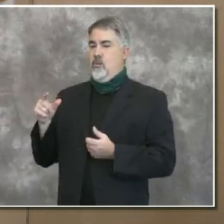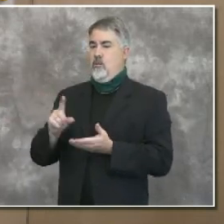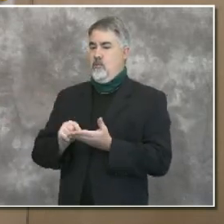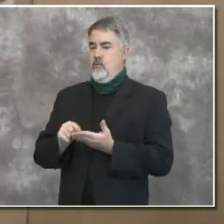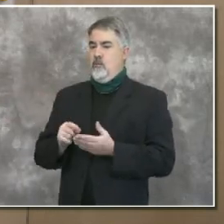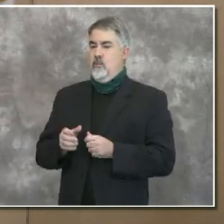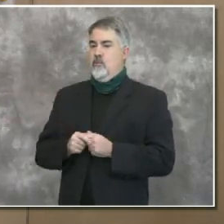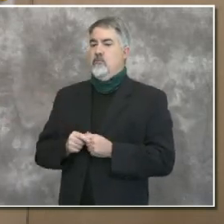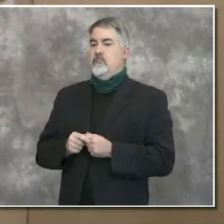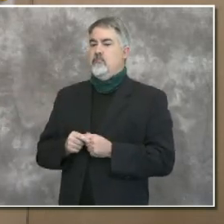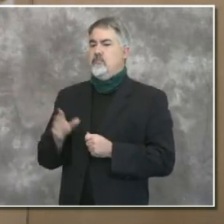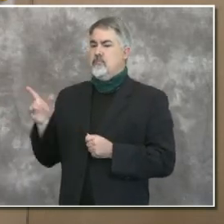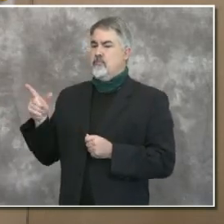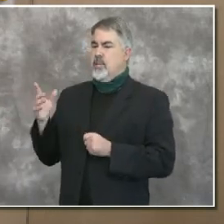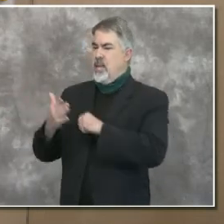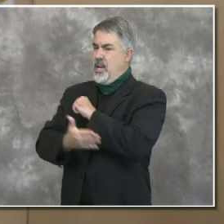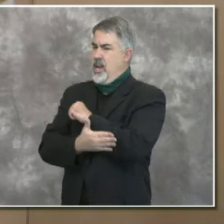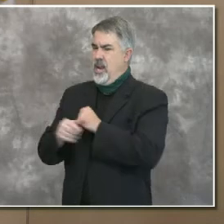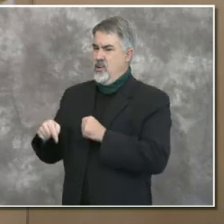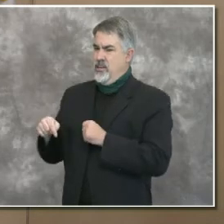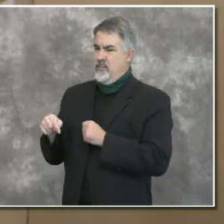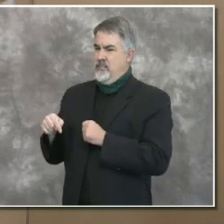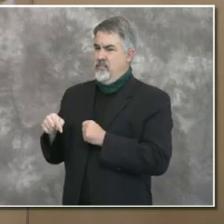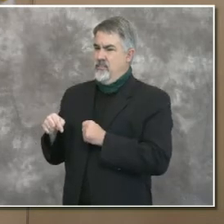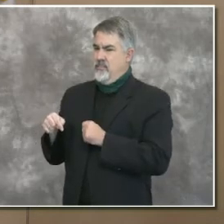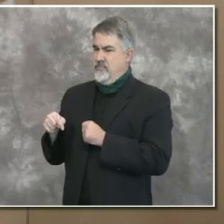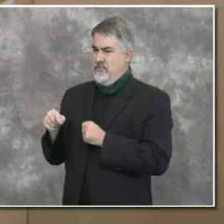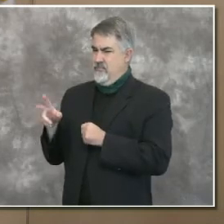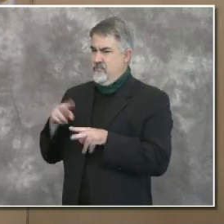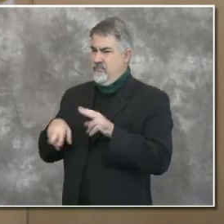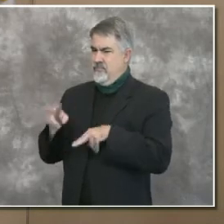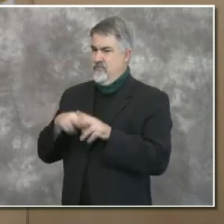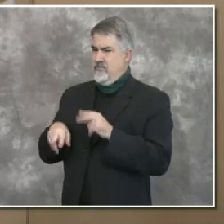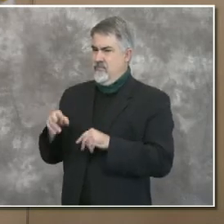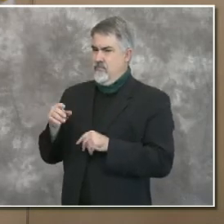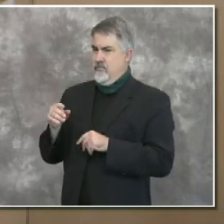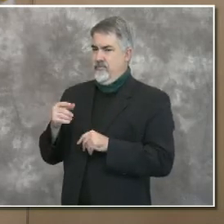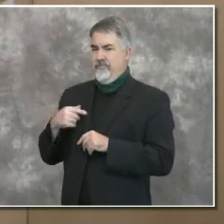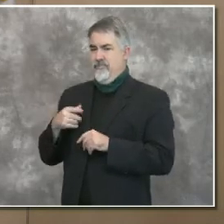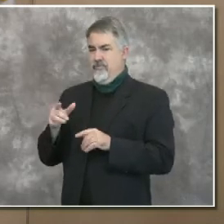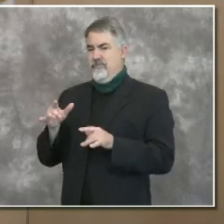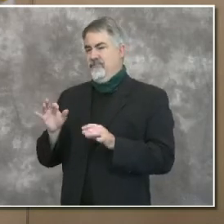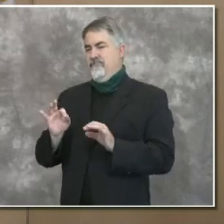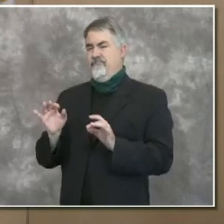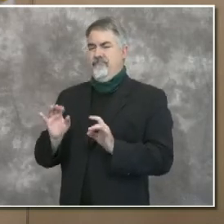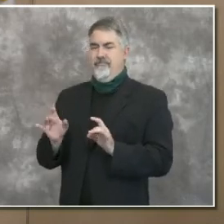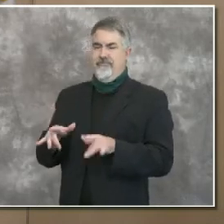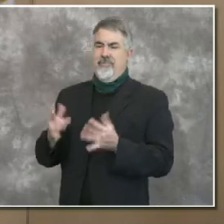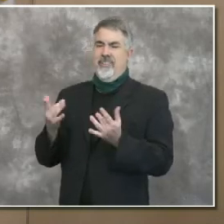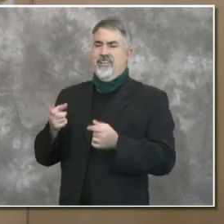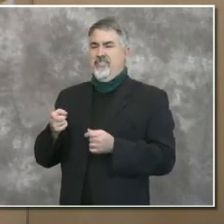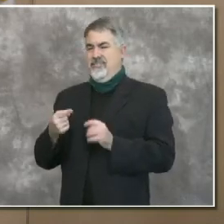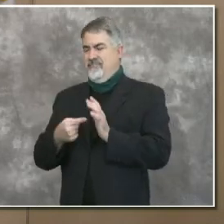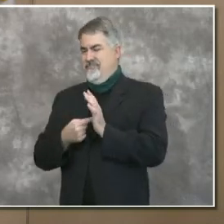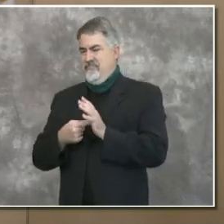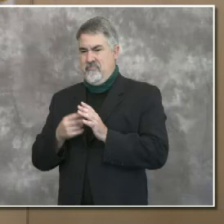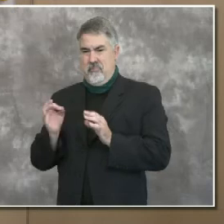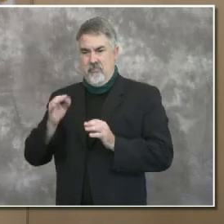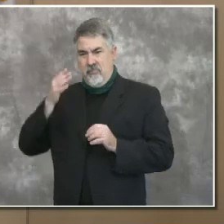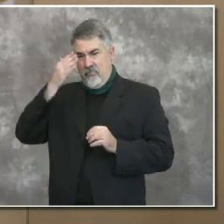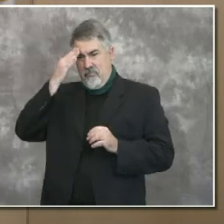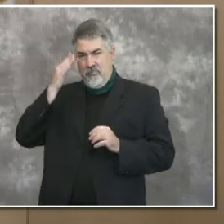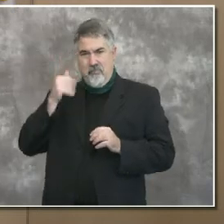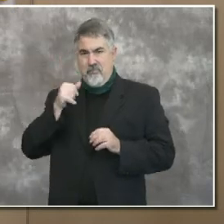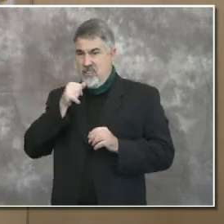how many of those with minor symptoms are still not being tested? And if yes, how many are not